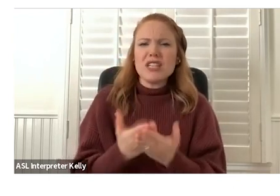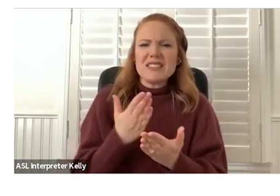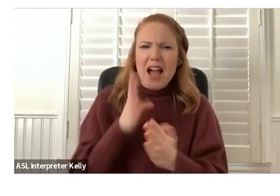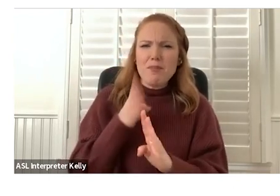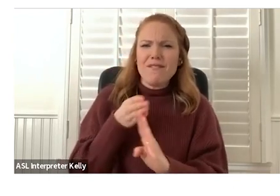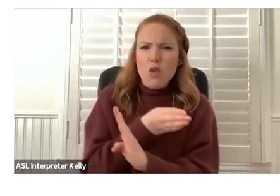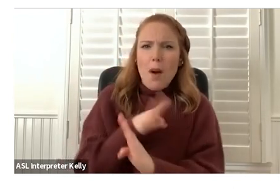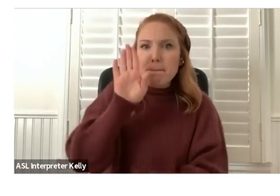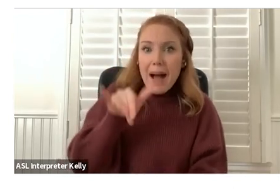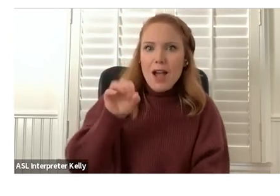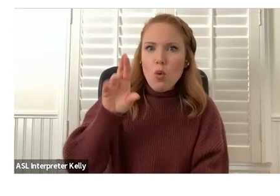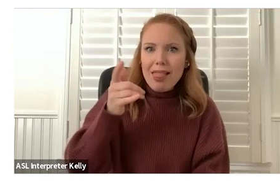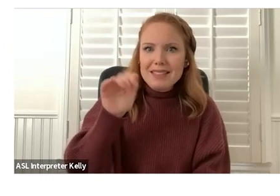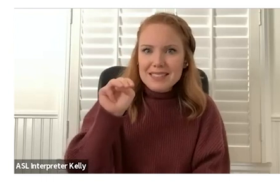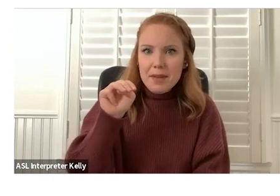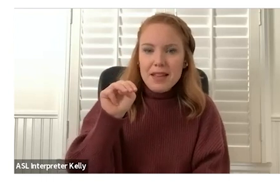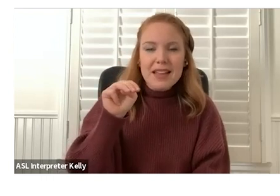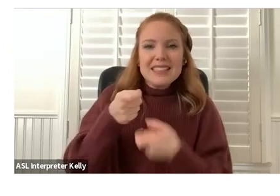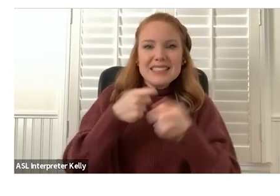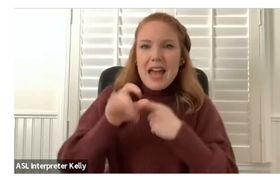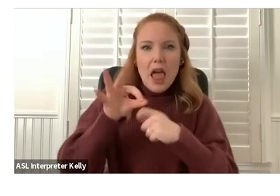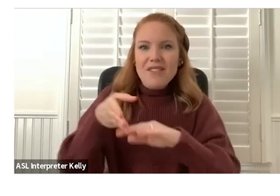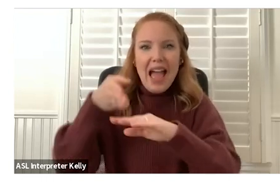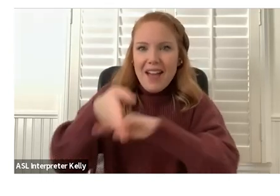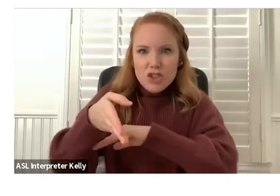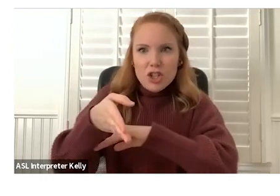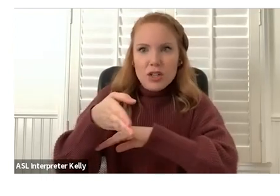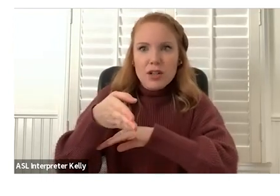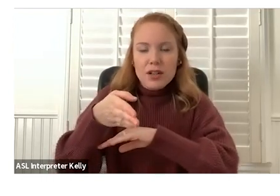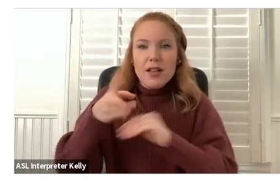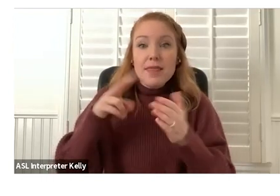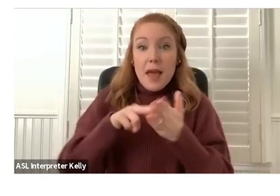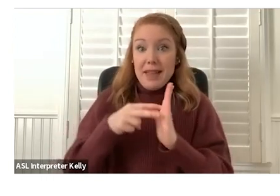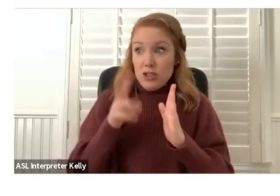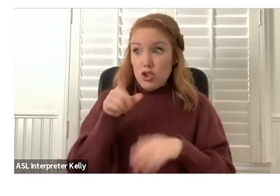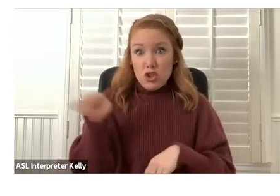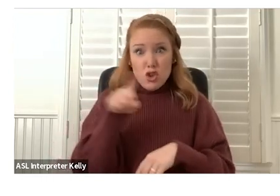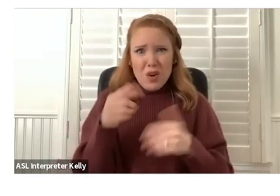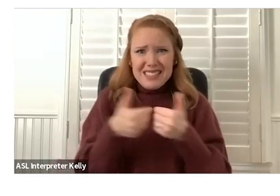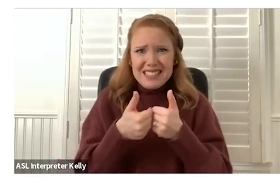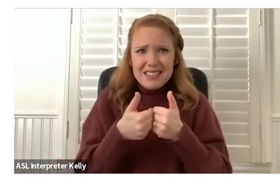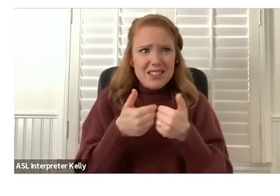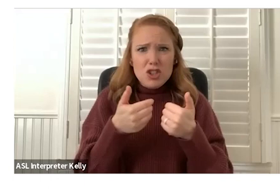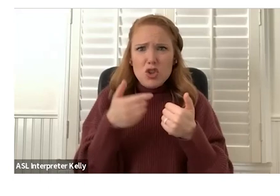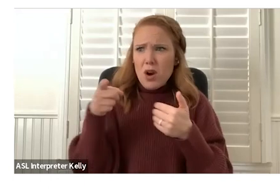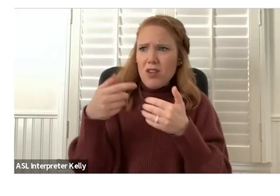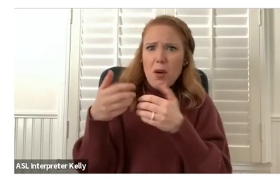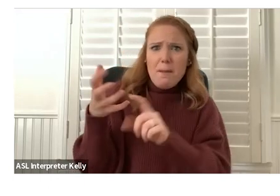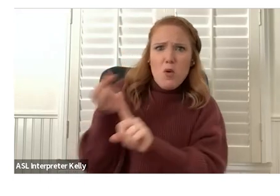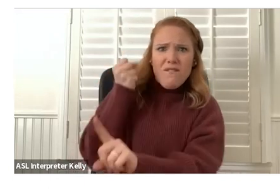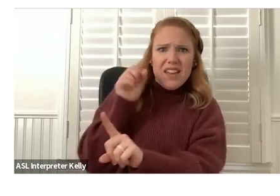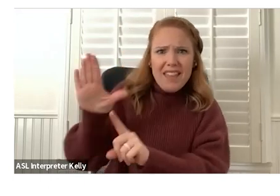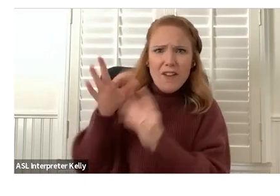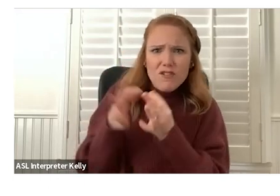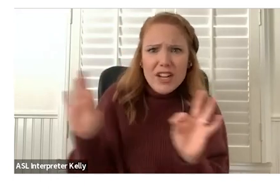and ecosystem, which Native peoples have an innate connection to because they fashion their culture as a response to the natural world. You